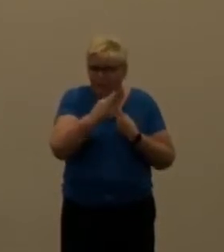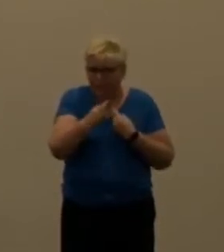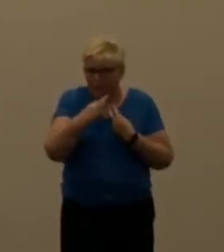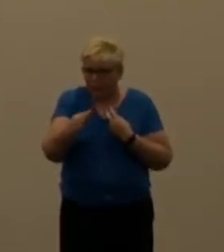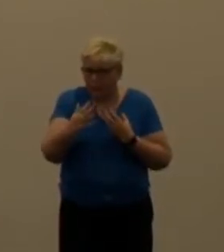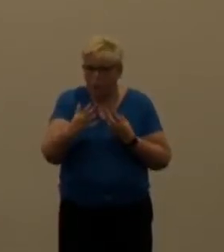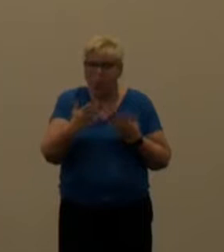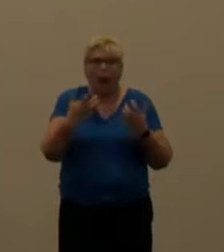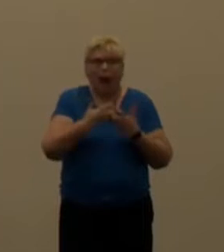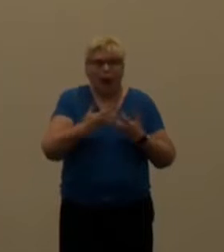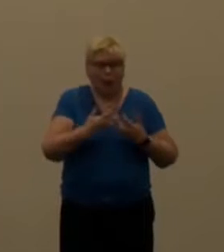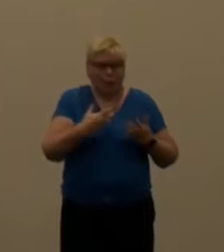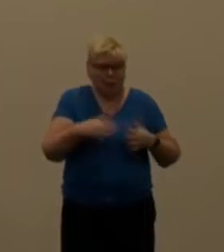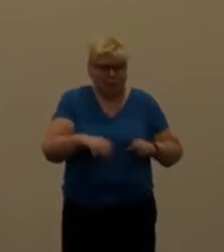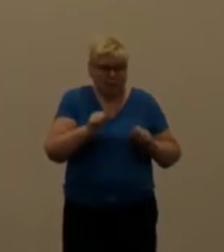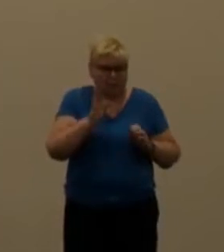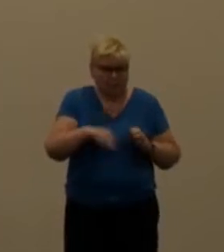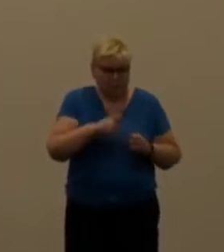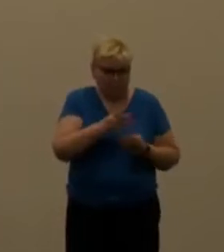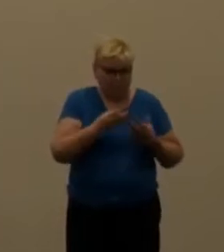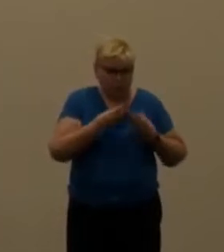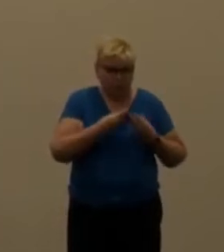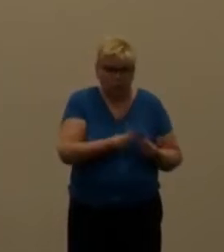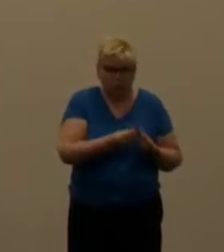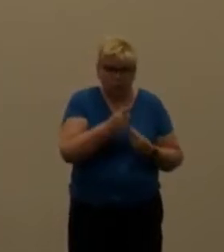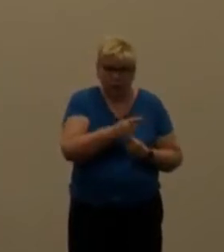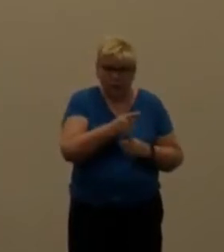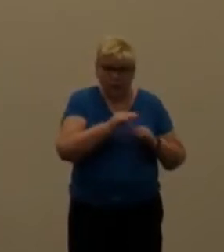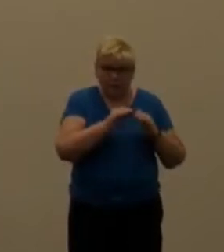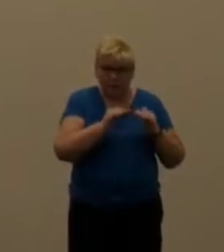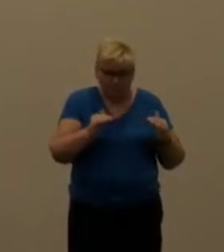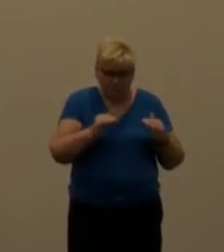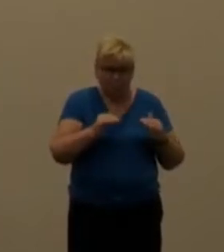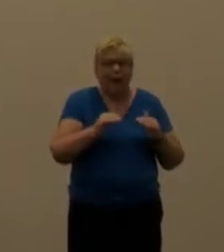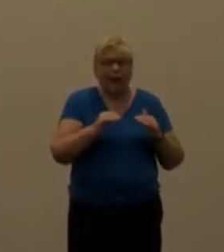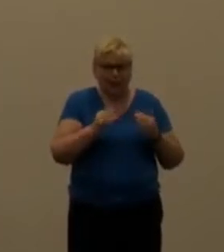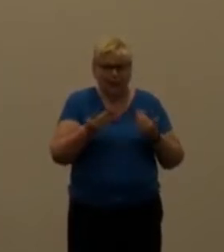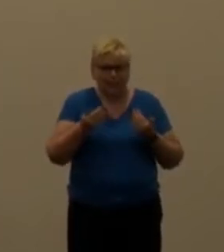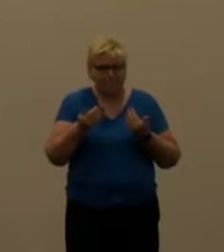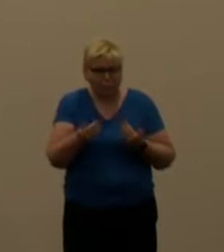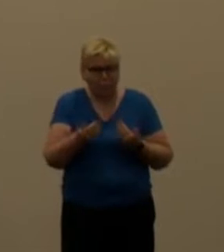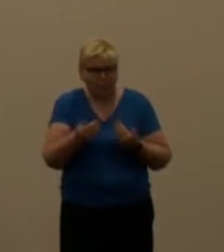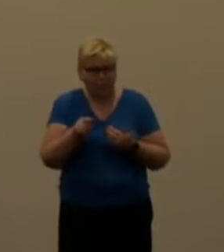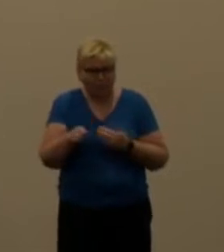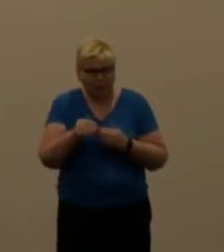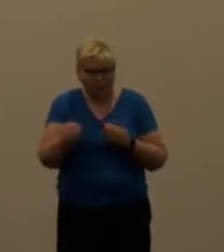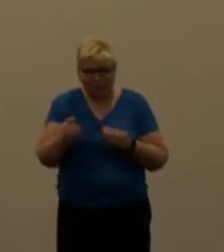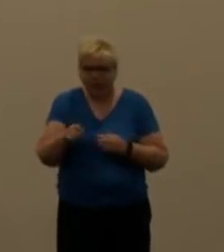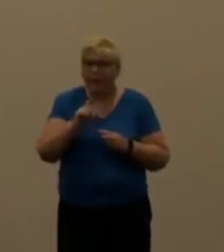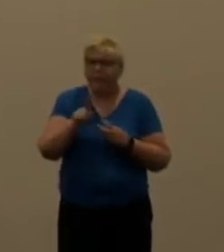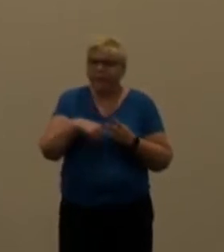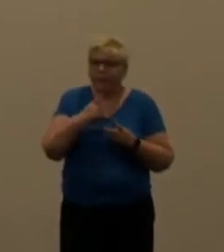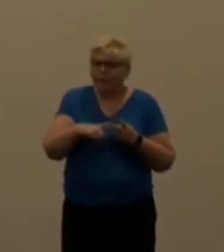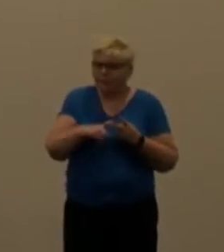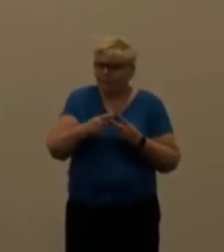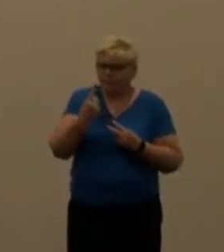So how can we go from our solution in the Power Platform environment and push it to a central repository. Then we're going to see